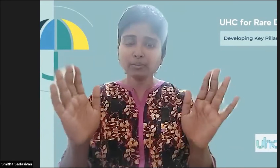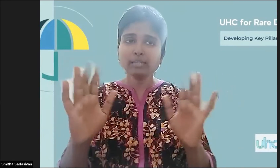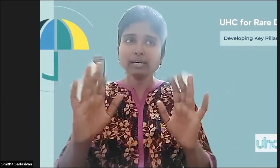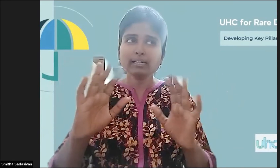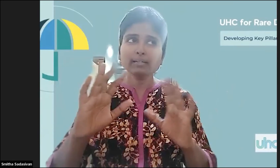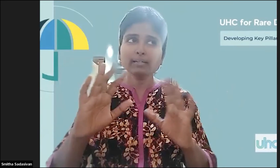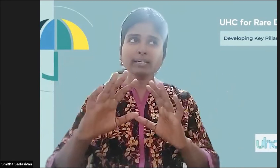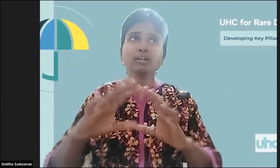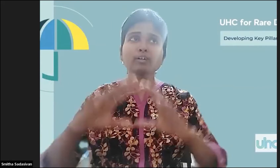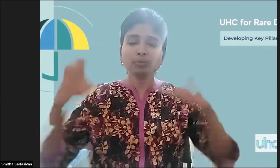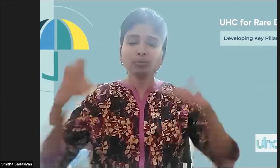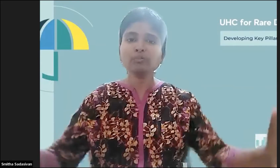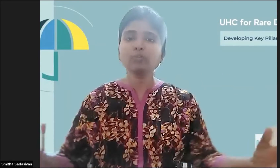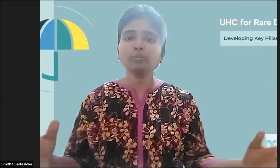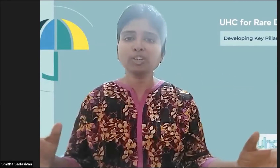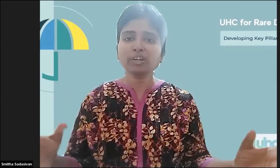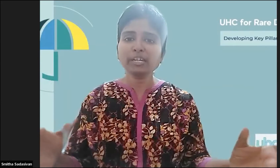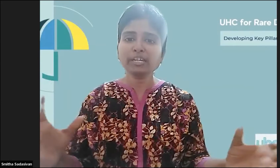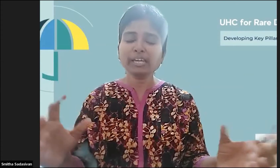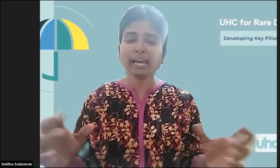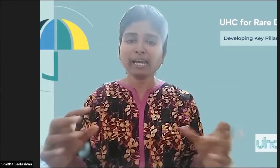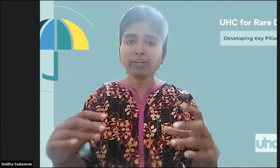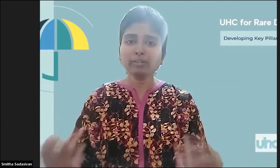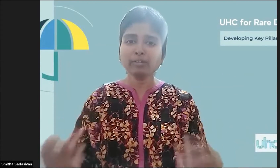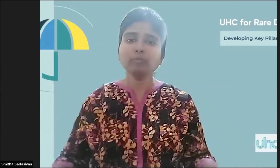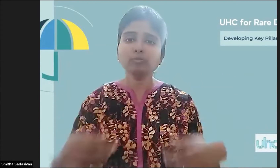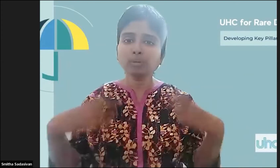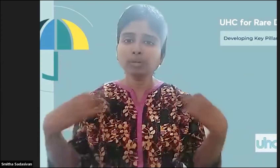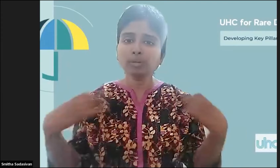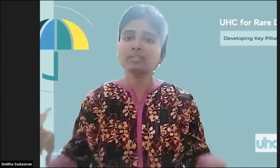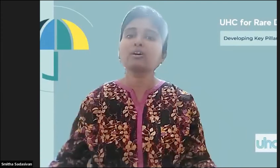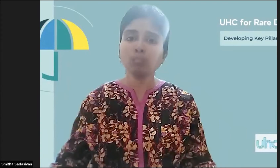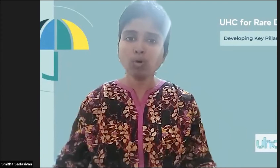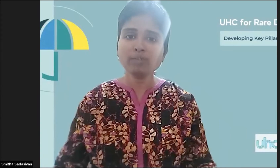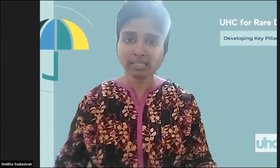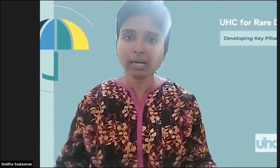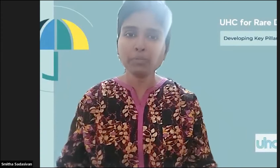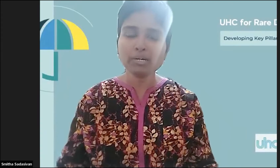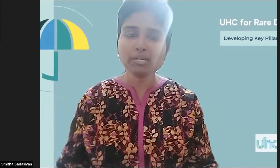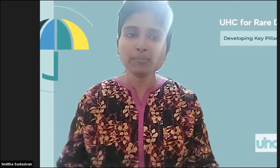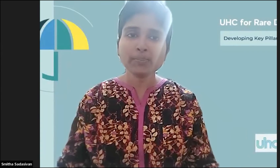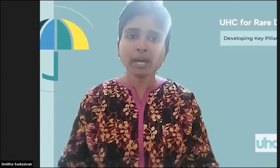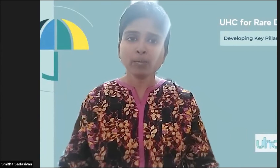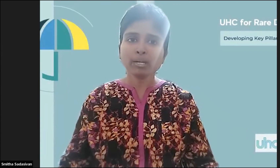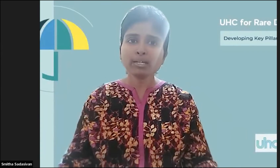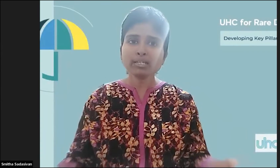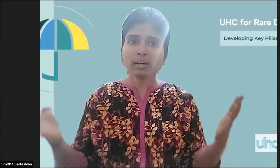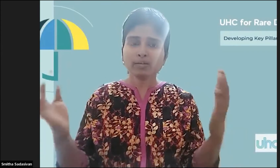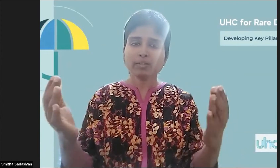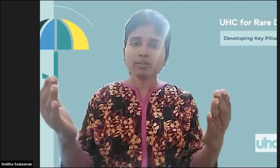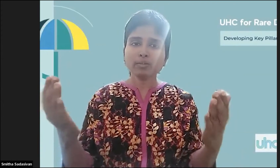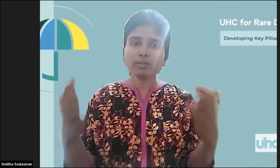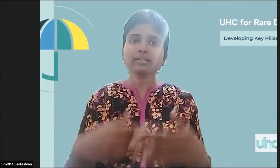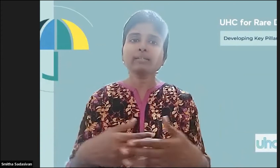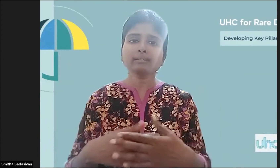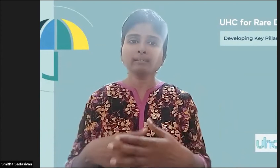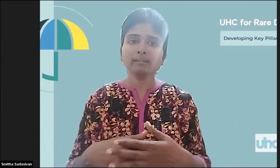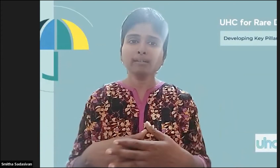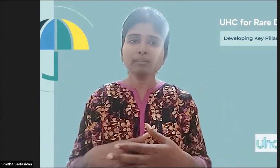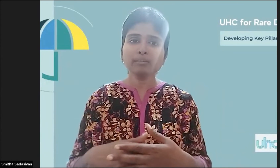view, that to reach out to majority and to serve more with numbers. Whereas when you look